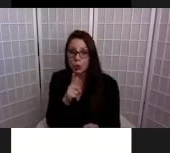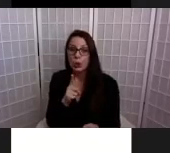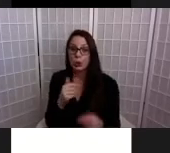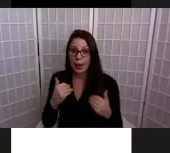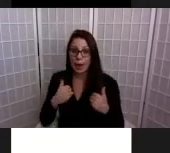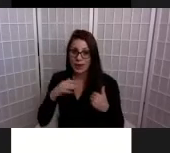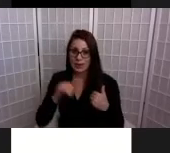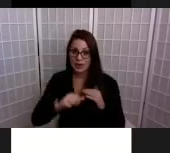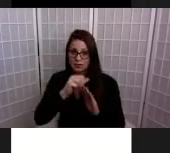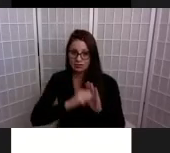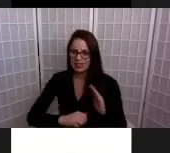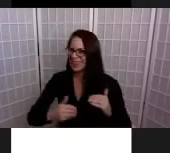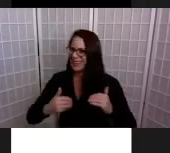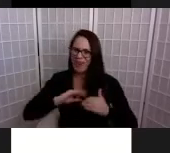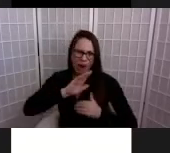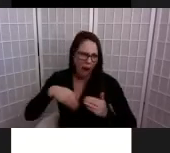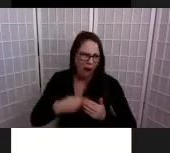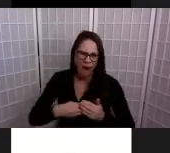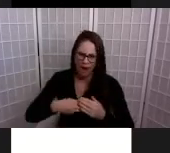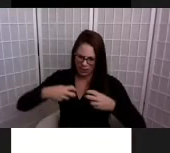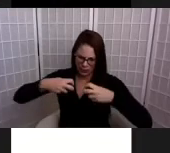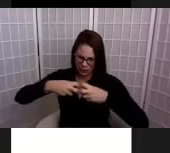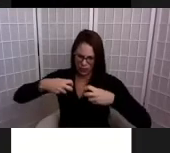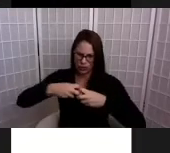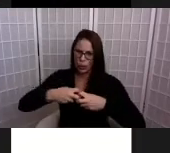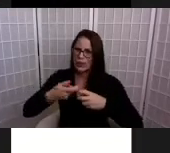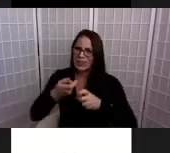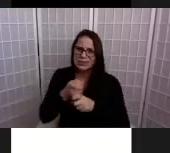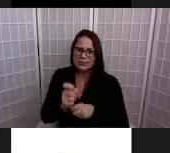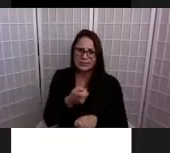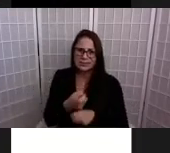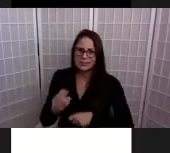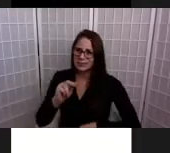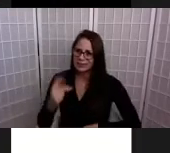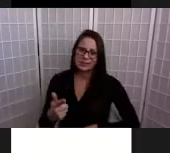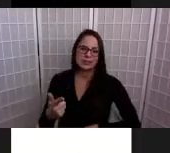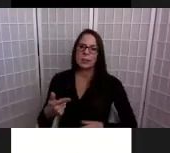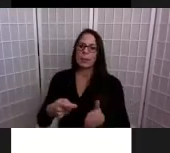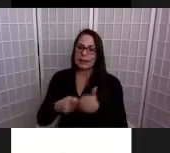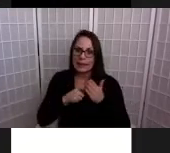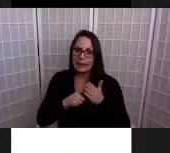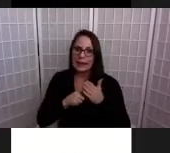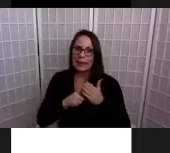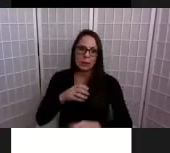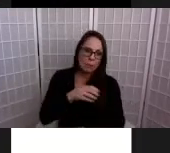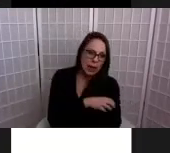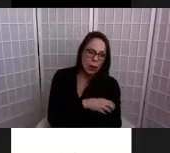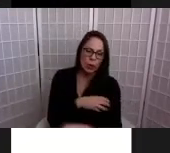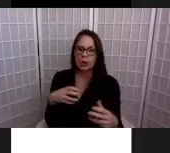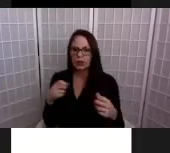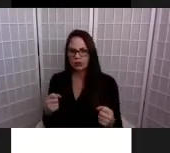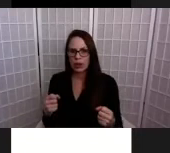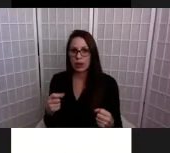has, all the joints are shot and they need power and strength. And you can still be very active